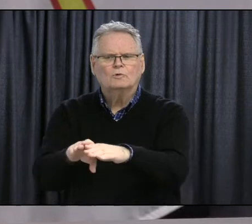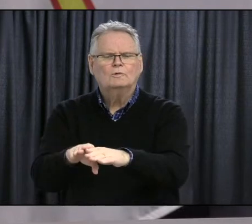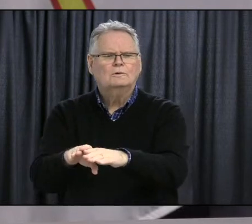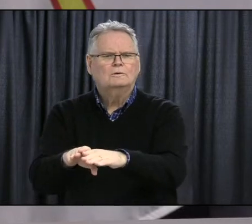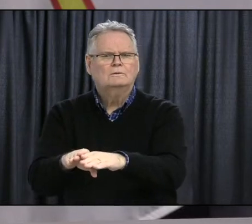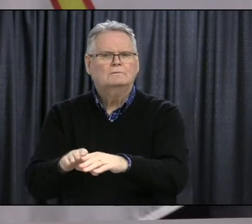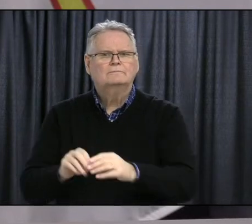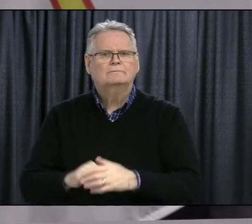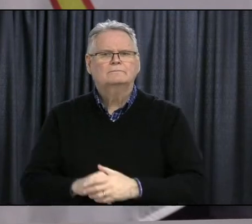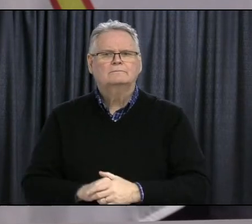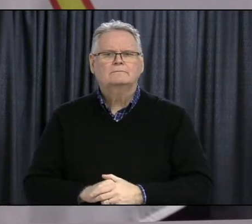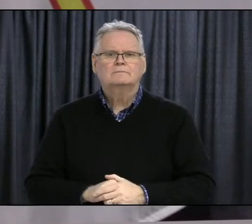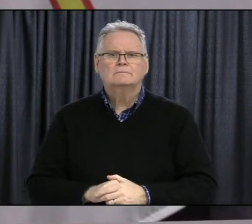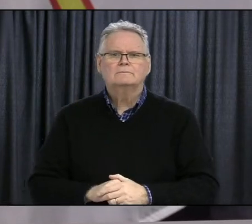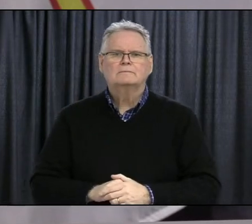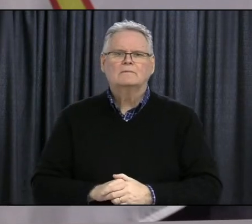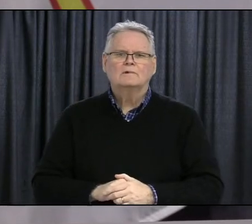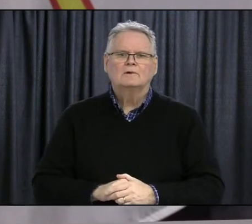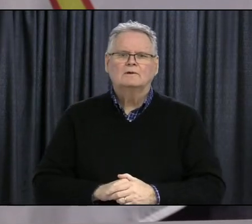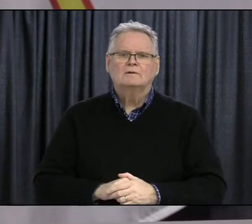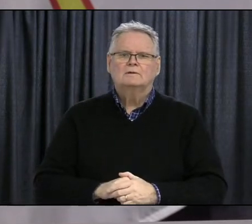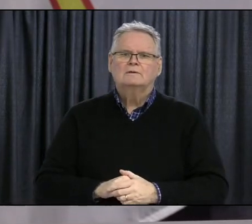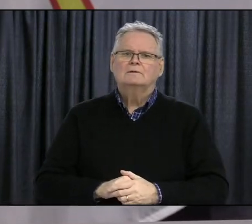could maintain